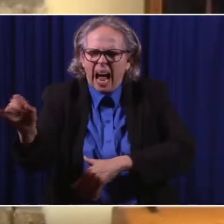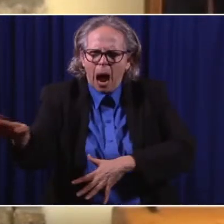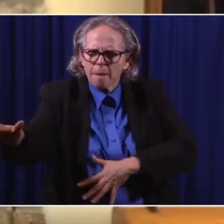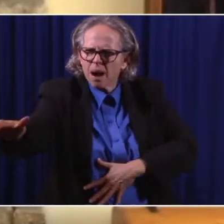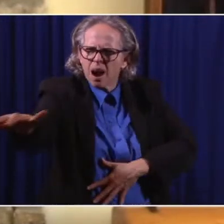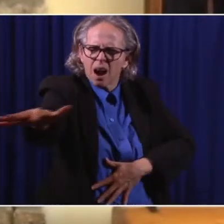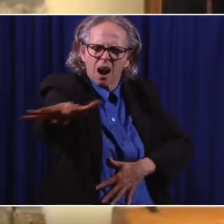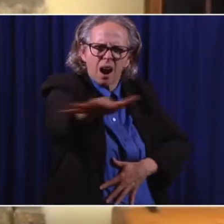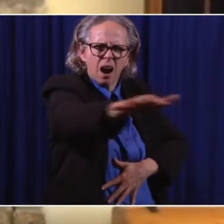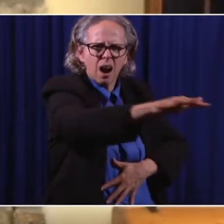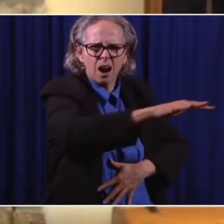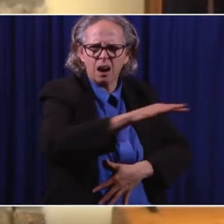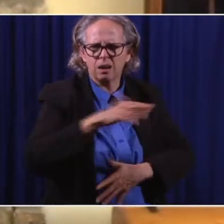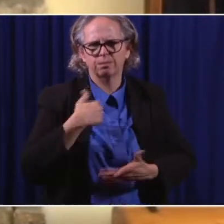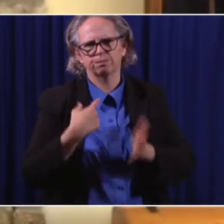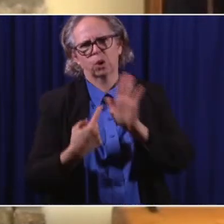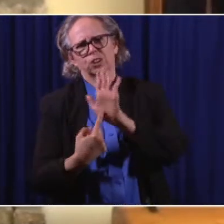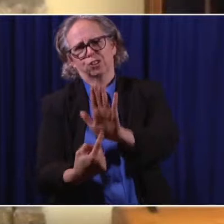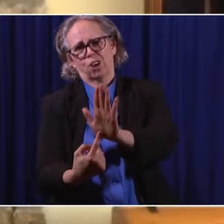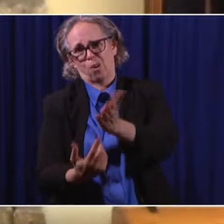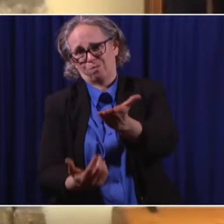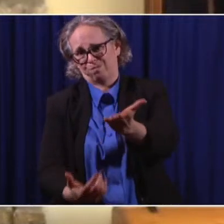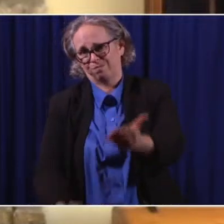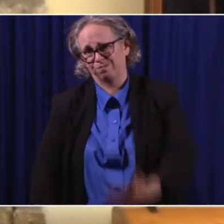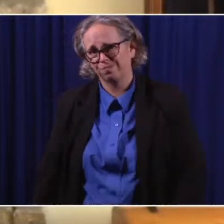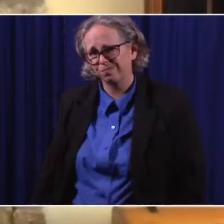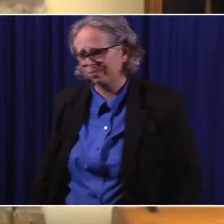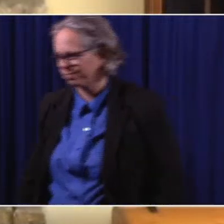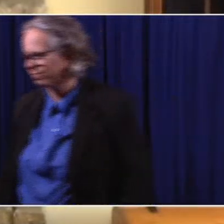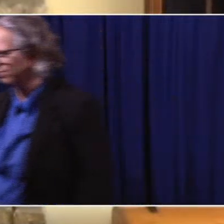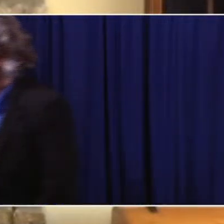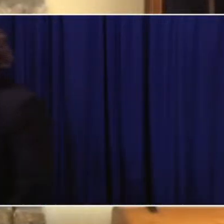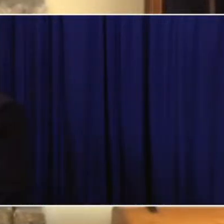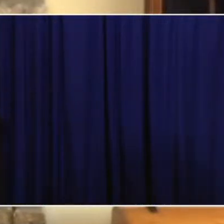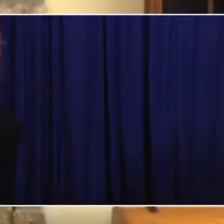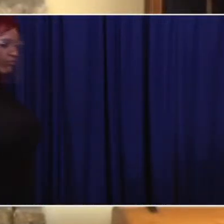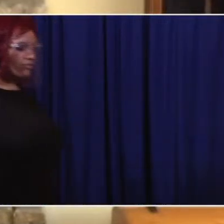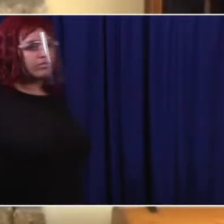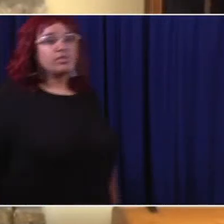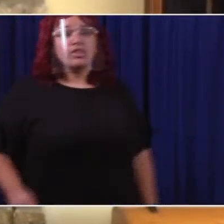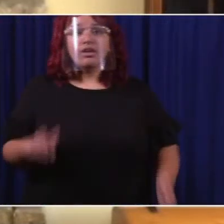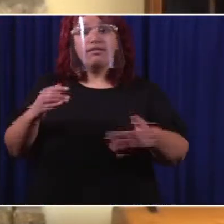Next question is from Bradley Underwood at WKRC in Cincinnati.